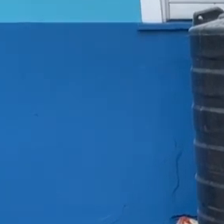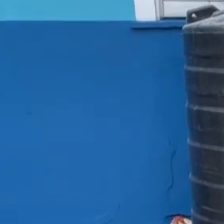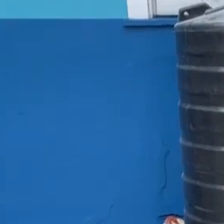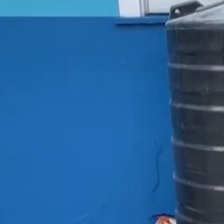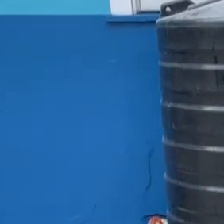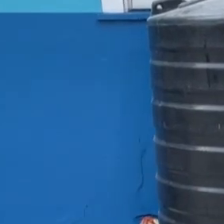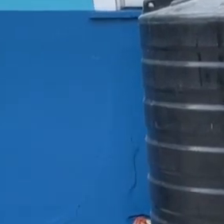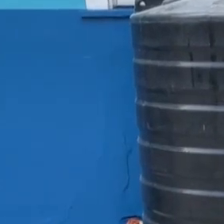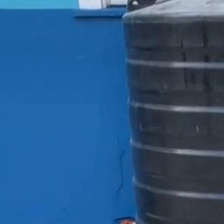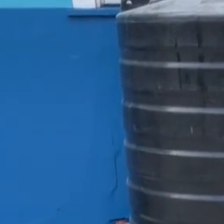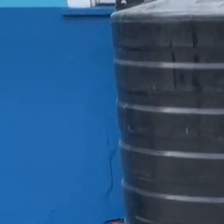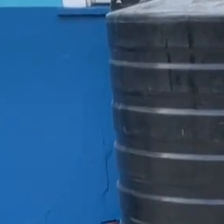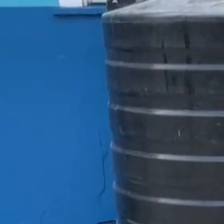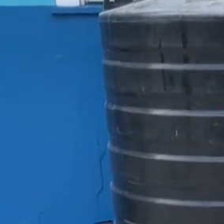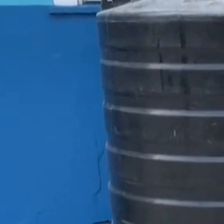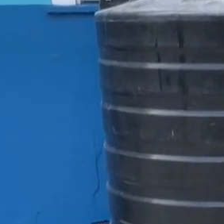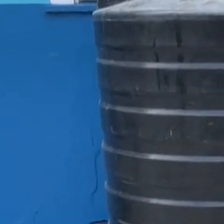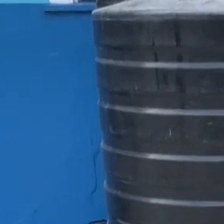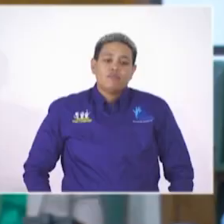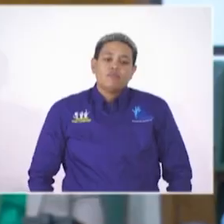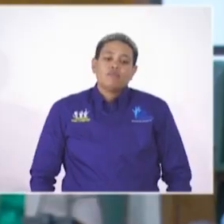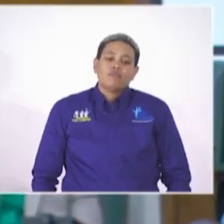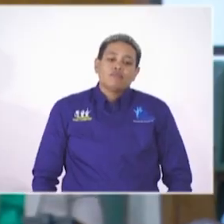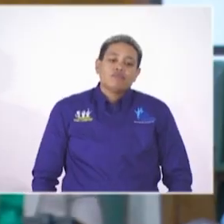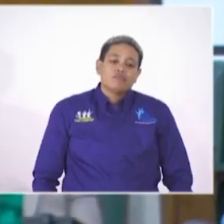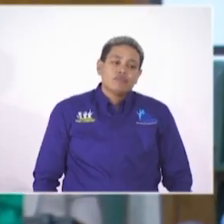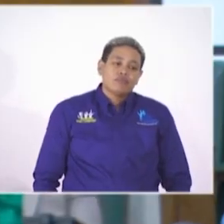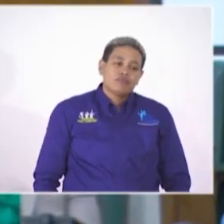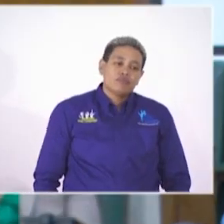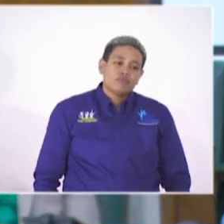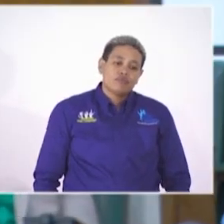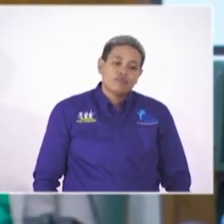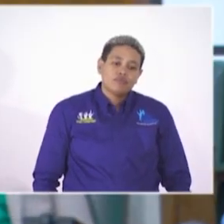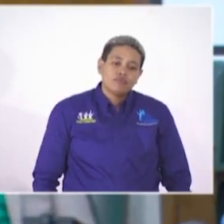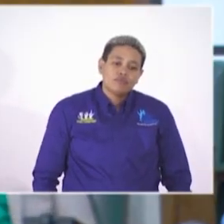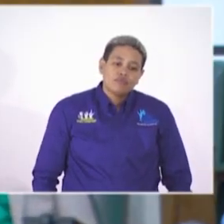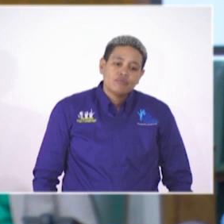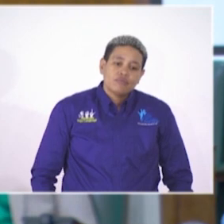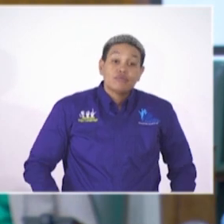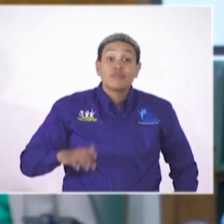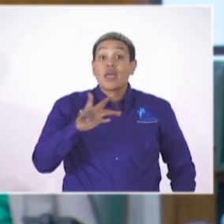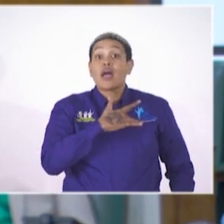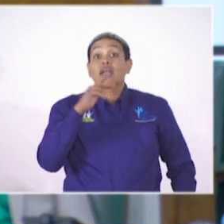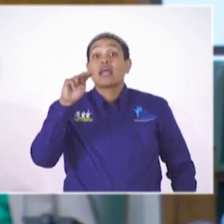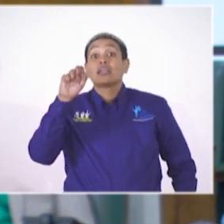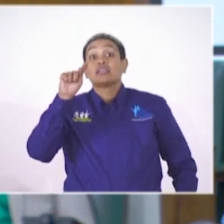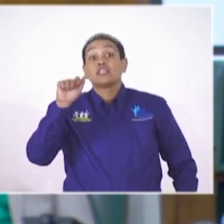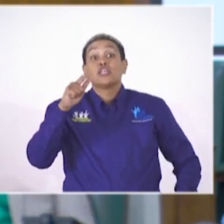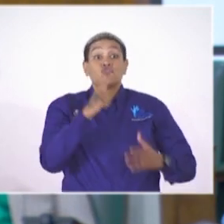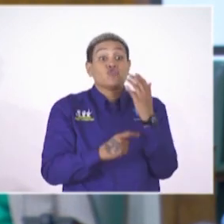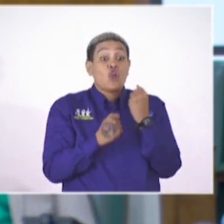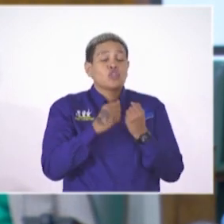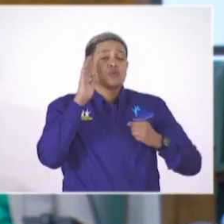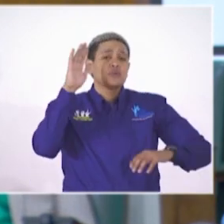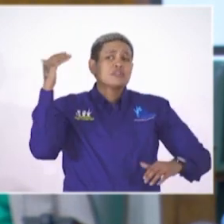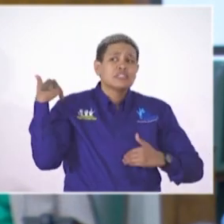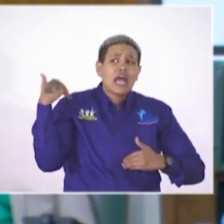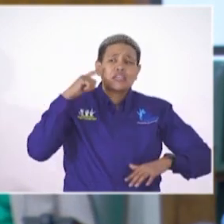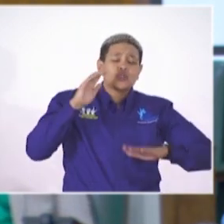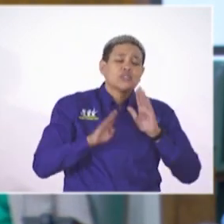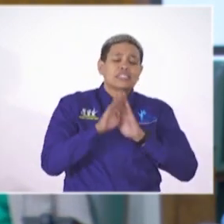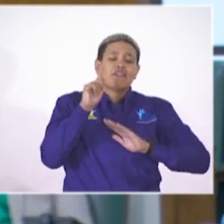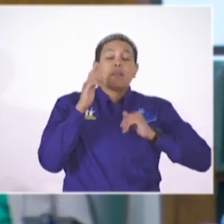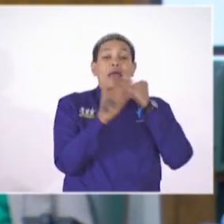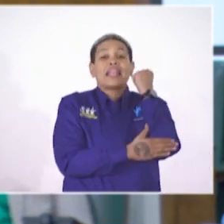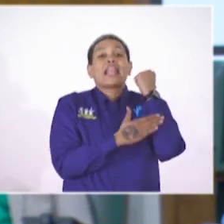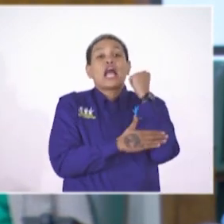rainwater harvesting systems connected to their roof. The Hart NST Trust will be tasked with developing a national